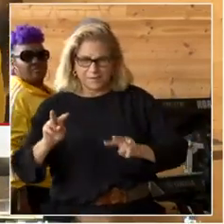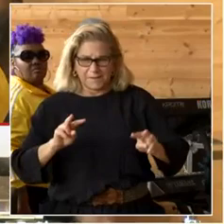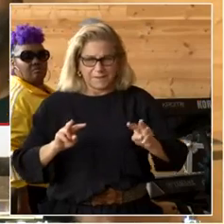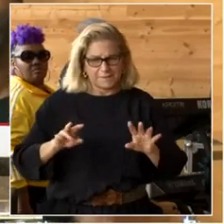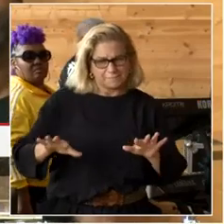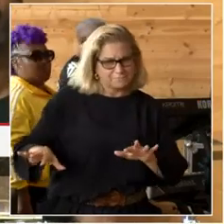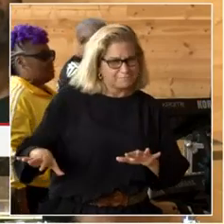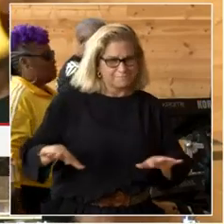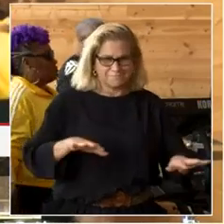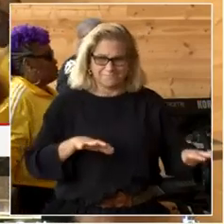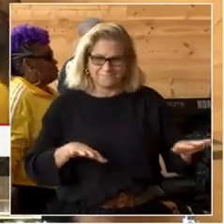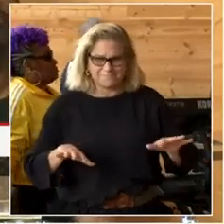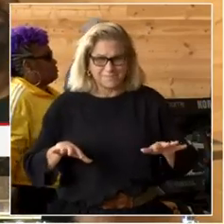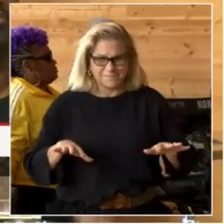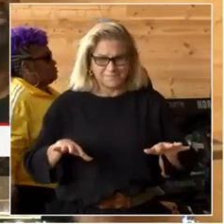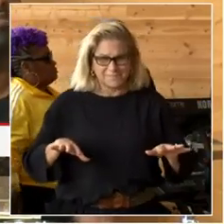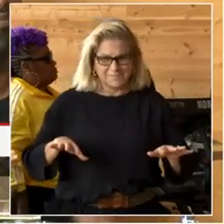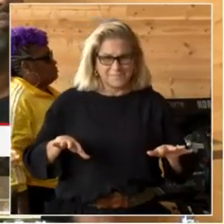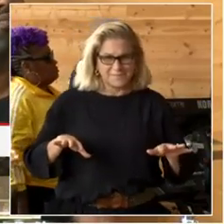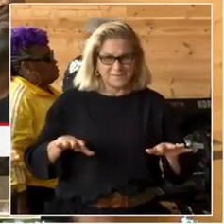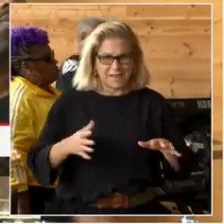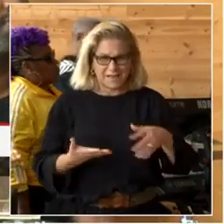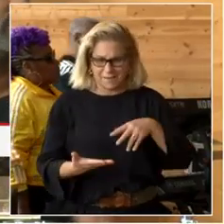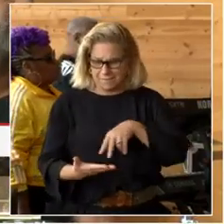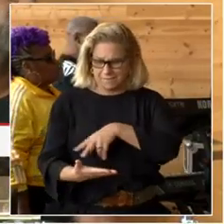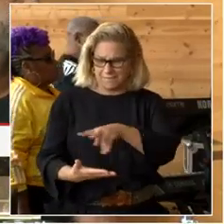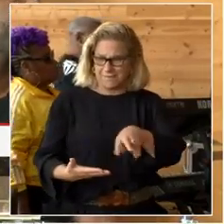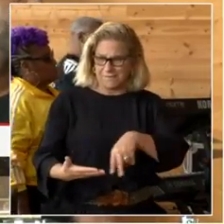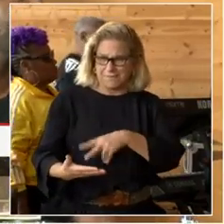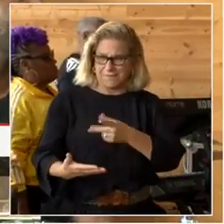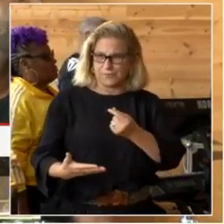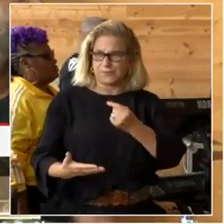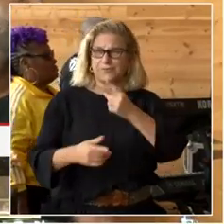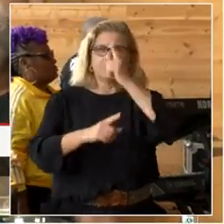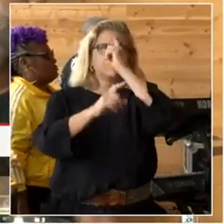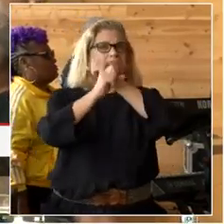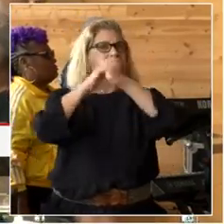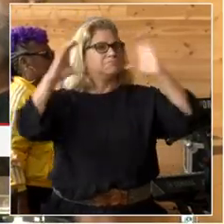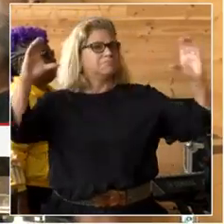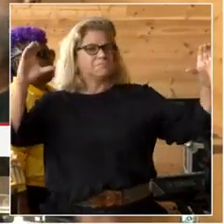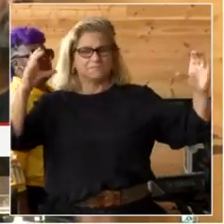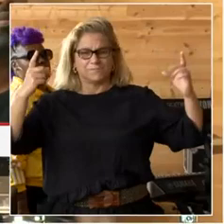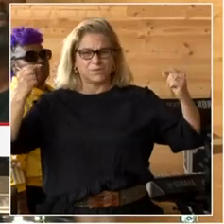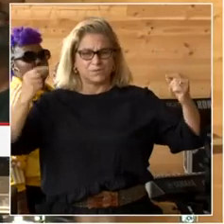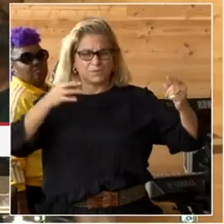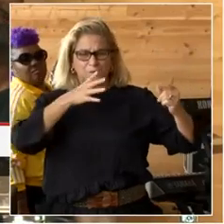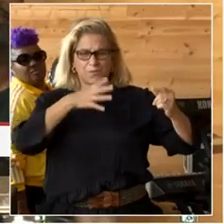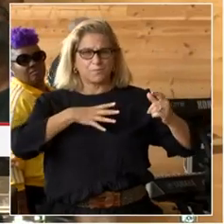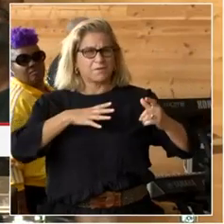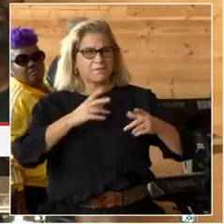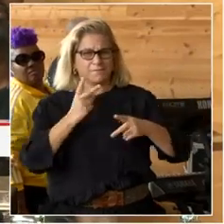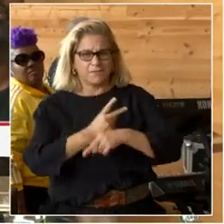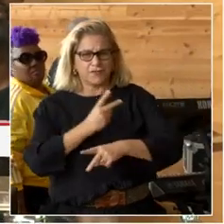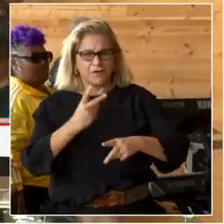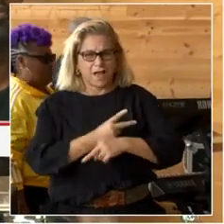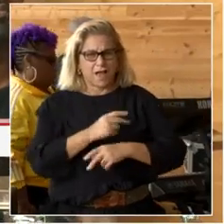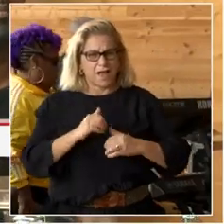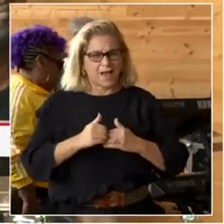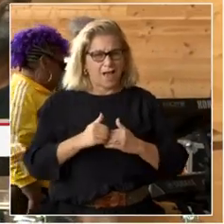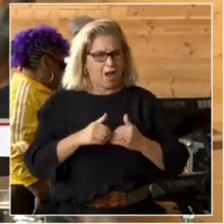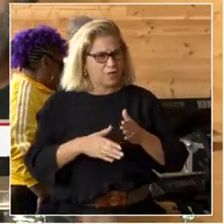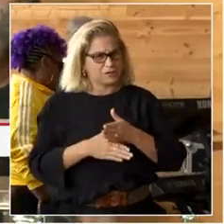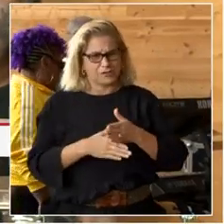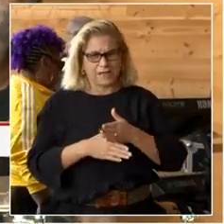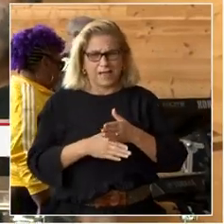we have, we look at the entire pie and we say to ourselves, how can we share this pie with